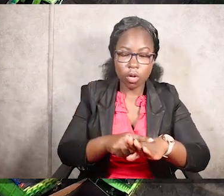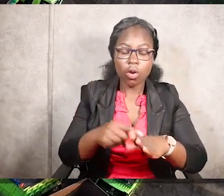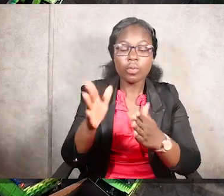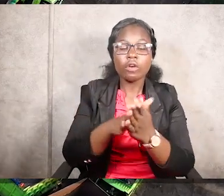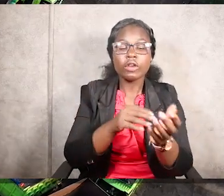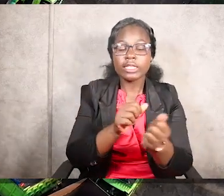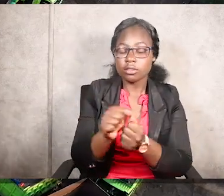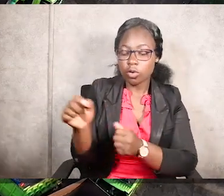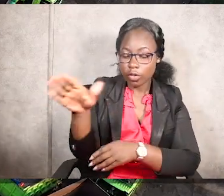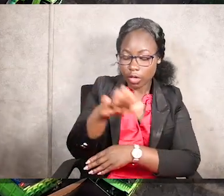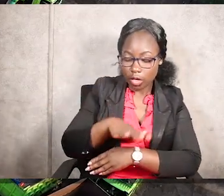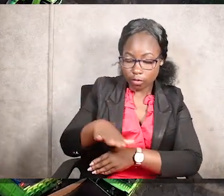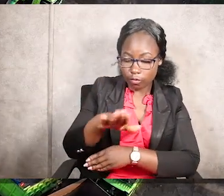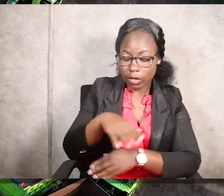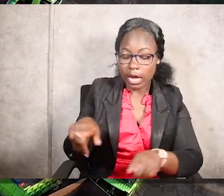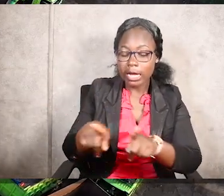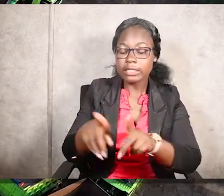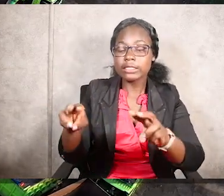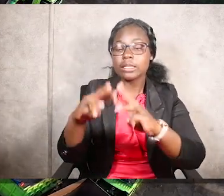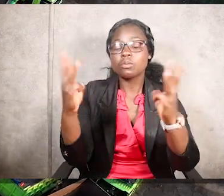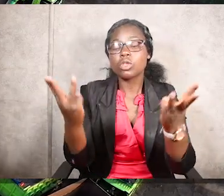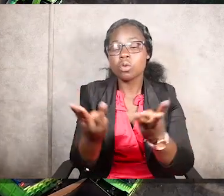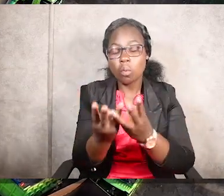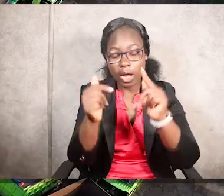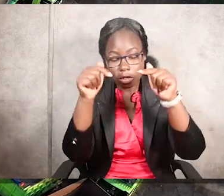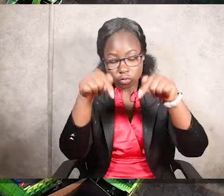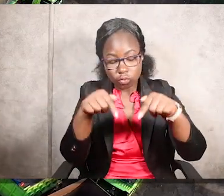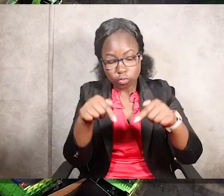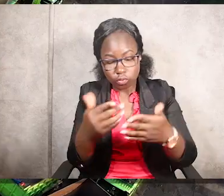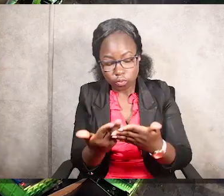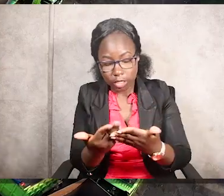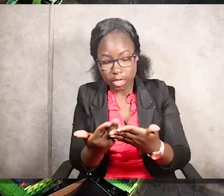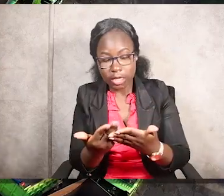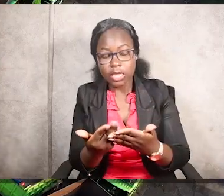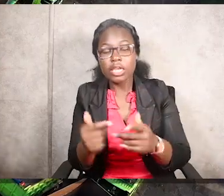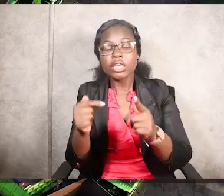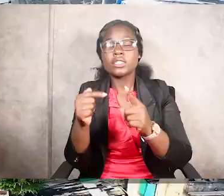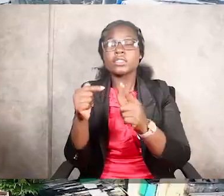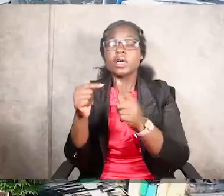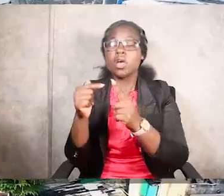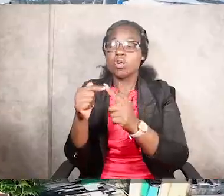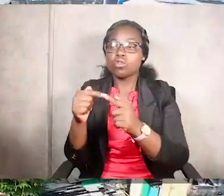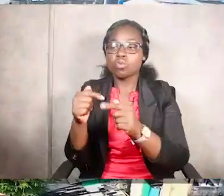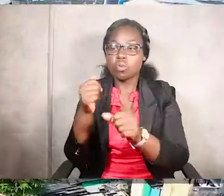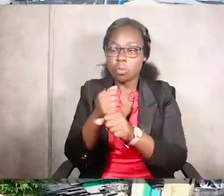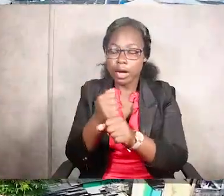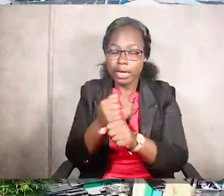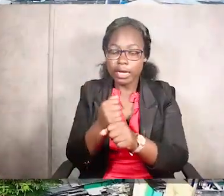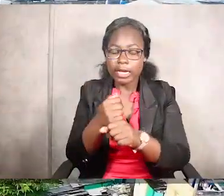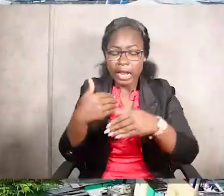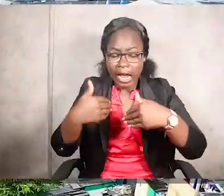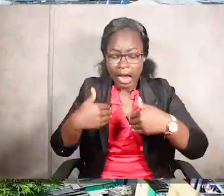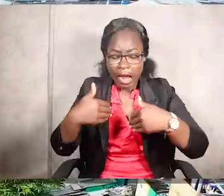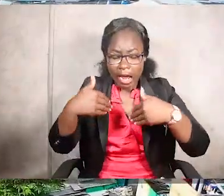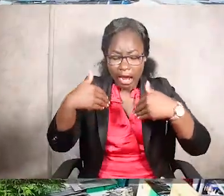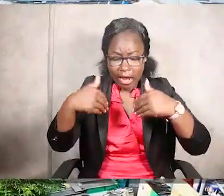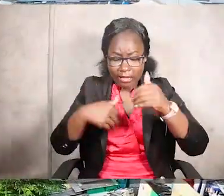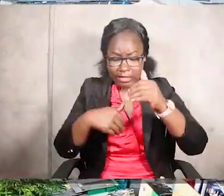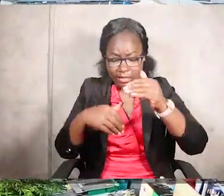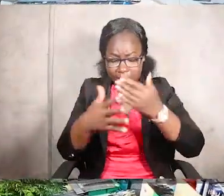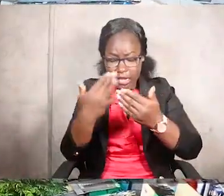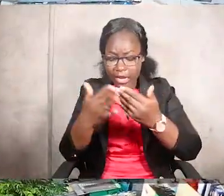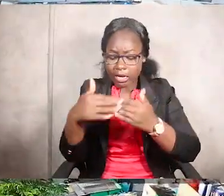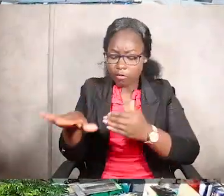our environment, and the world nowadays is geared towards maintaining our environment, looking